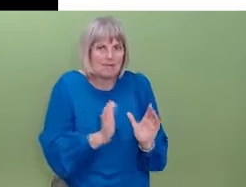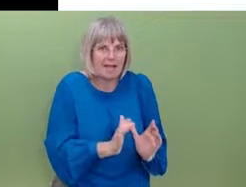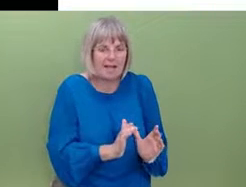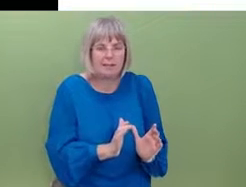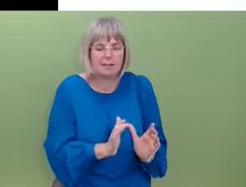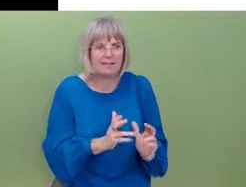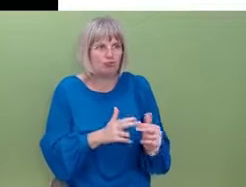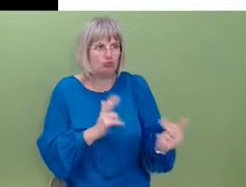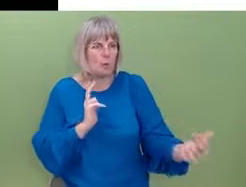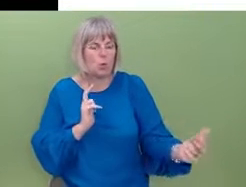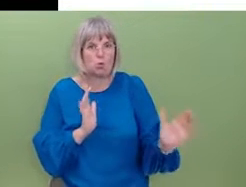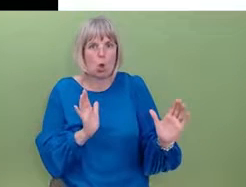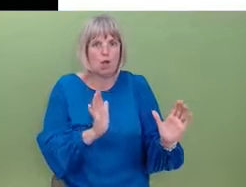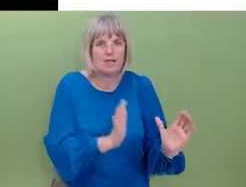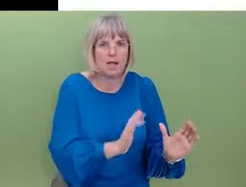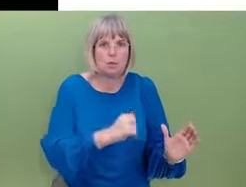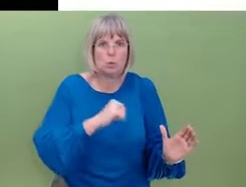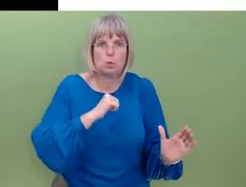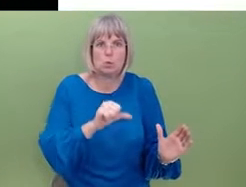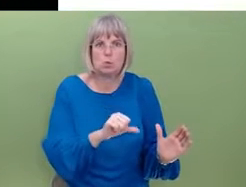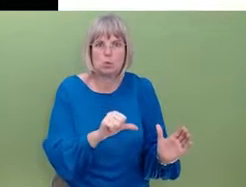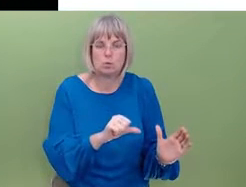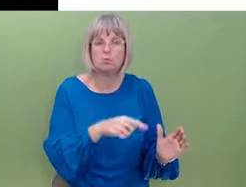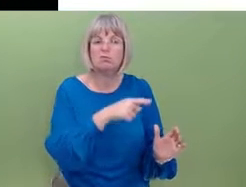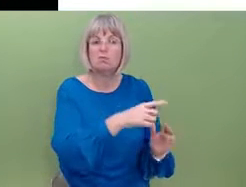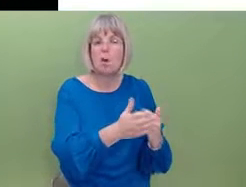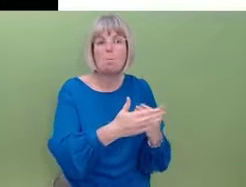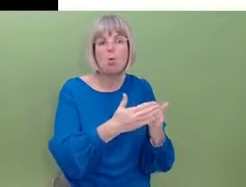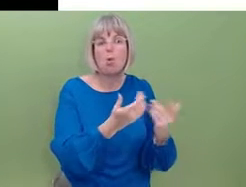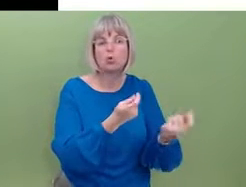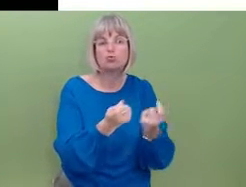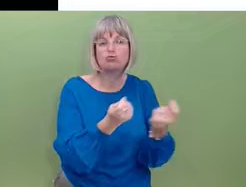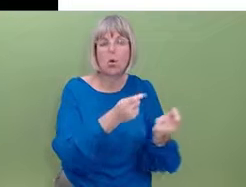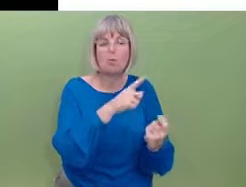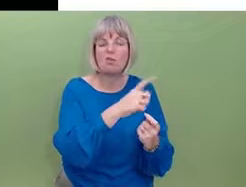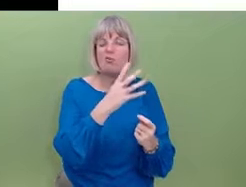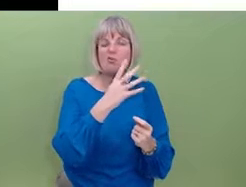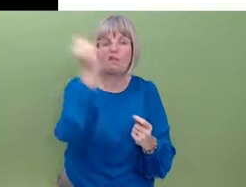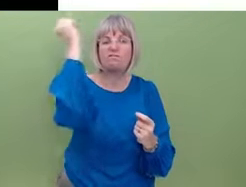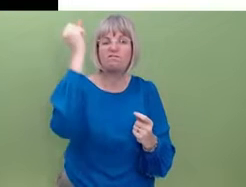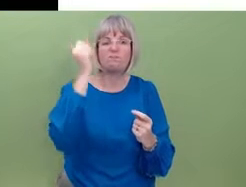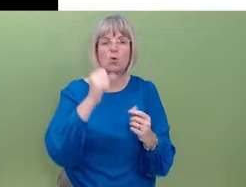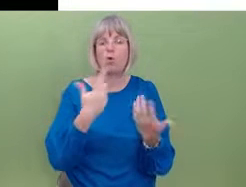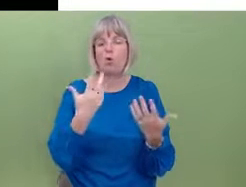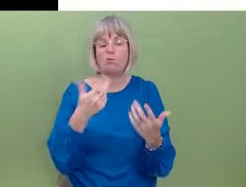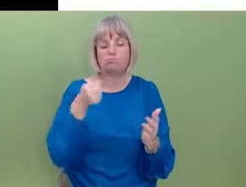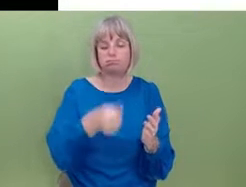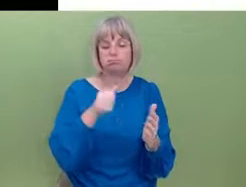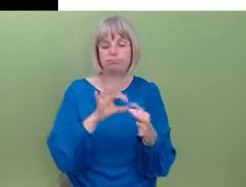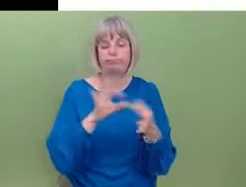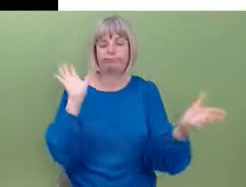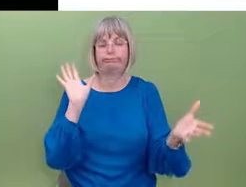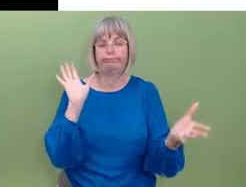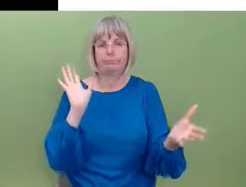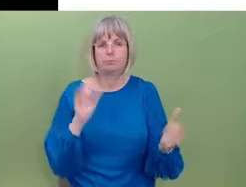people may have more control over turning off their screens and ending the session. It may be that parents aren't home